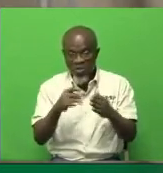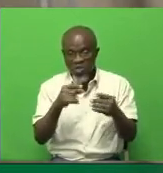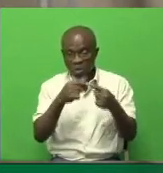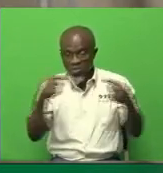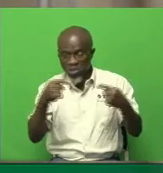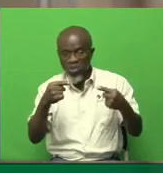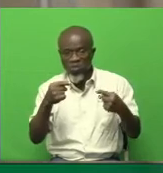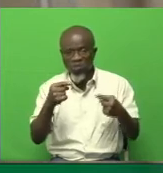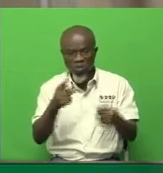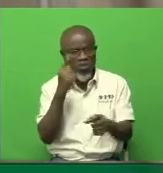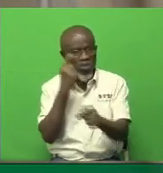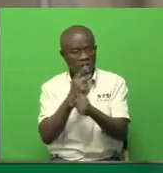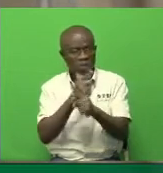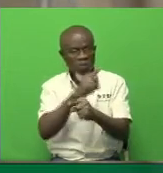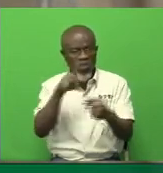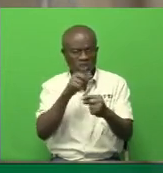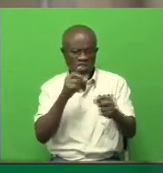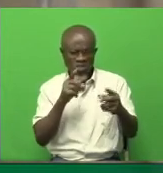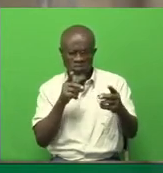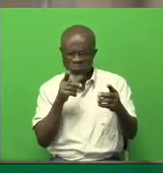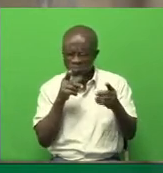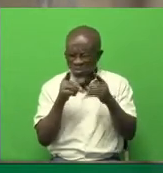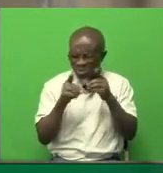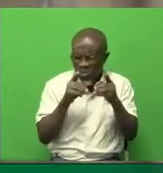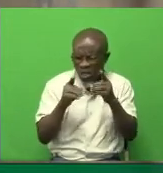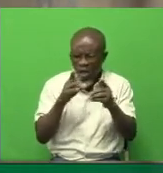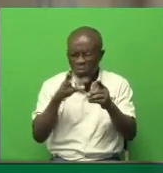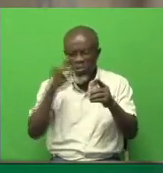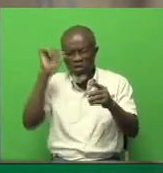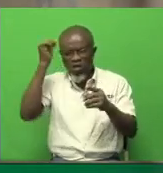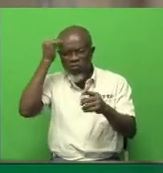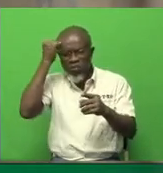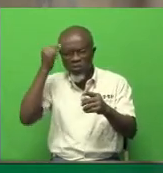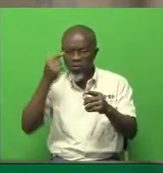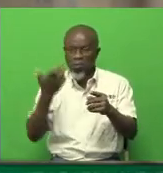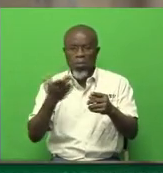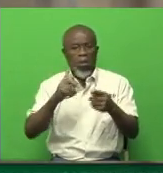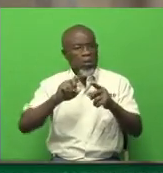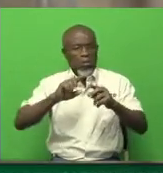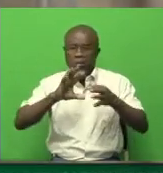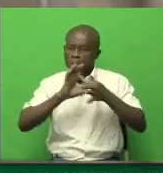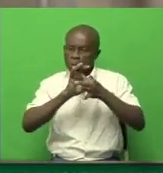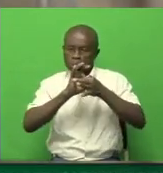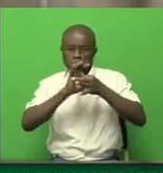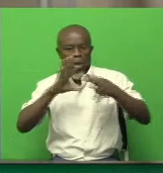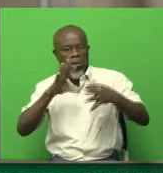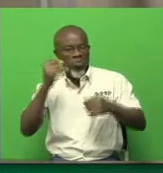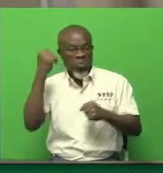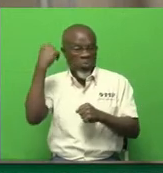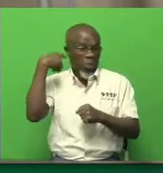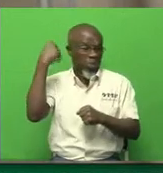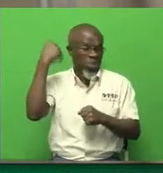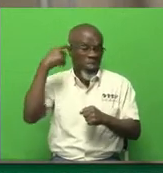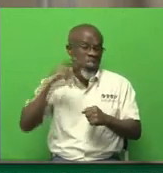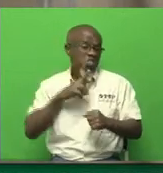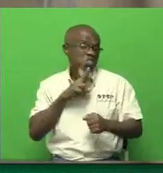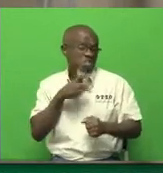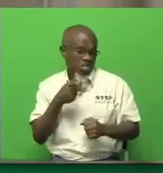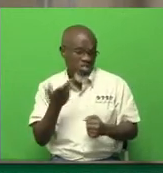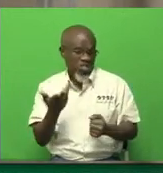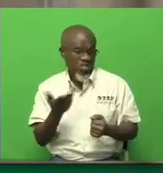totally out of sync detached from reality Mr Deputy speaker